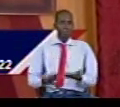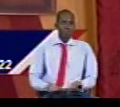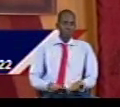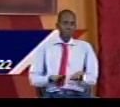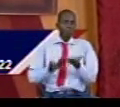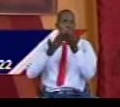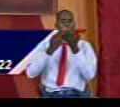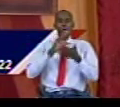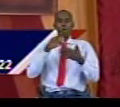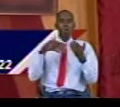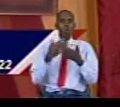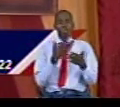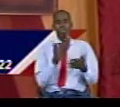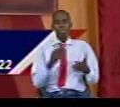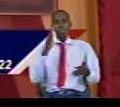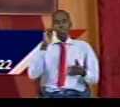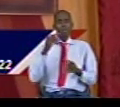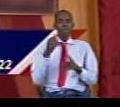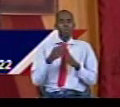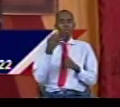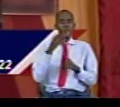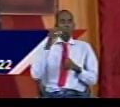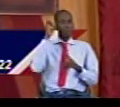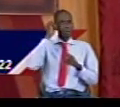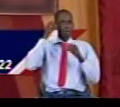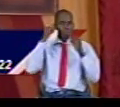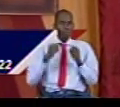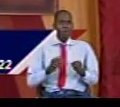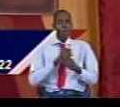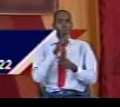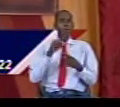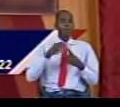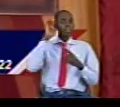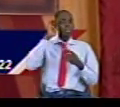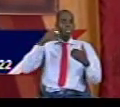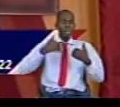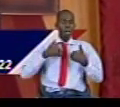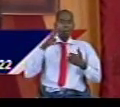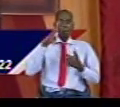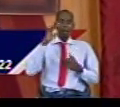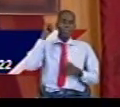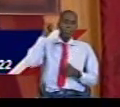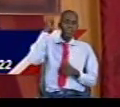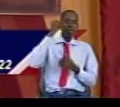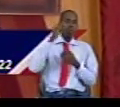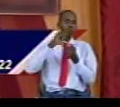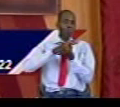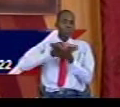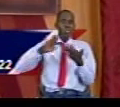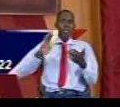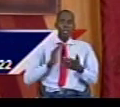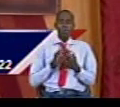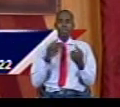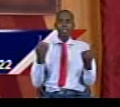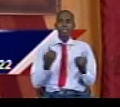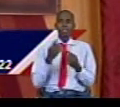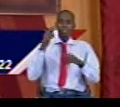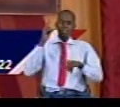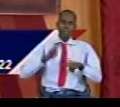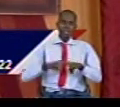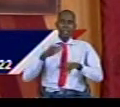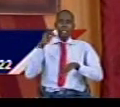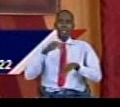by the word of his power, when he had by himself purged our sins, sat down on